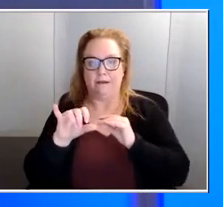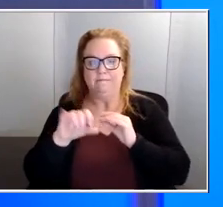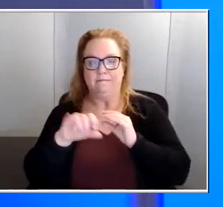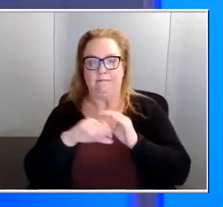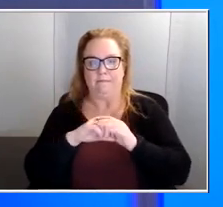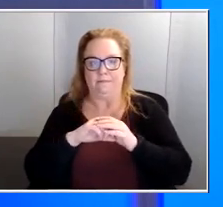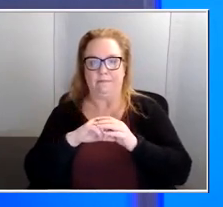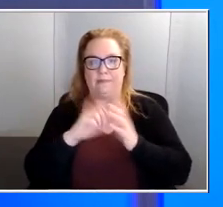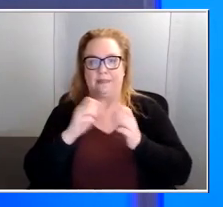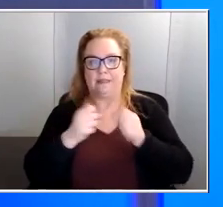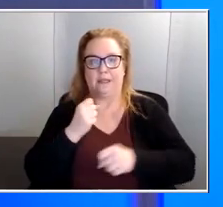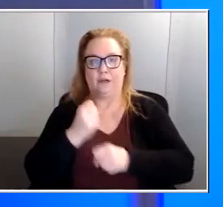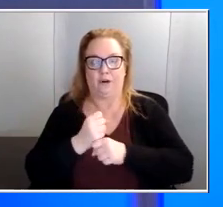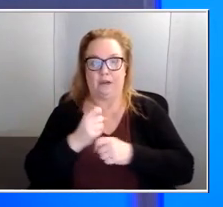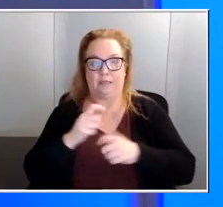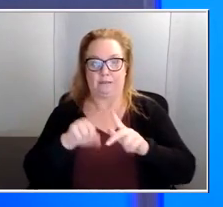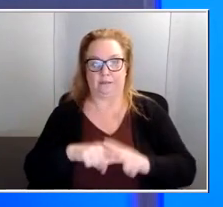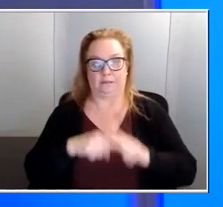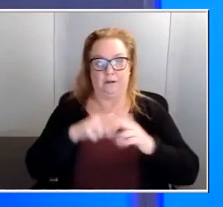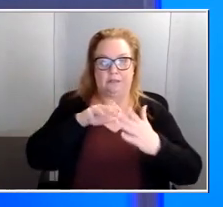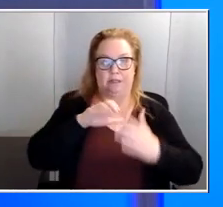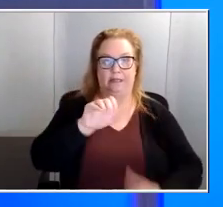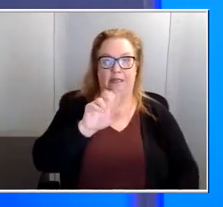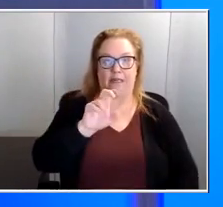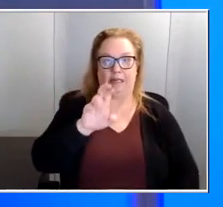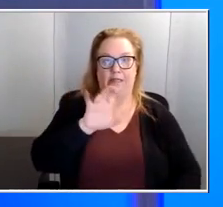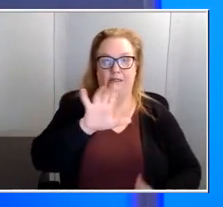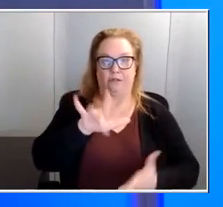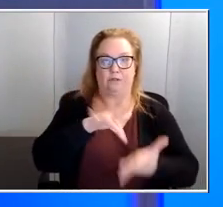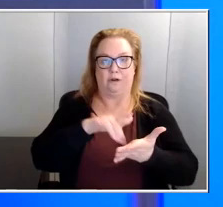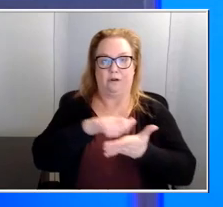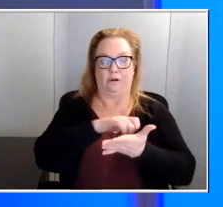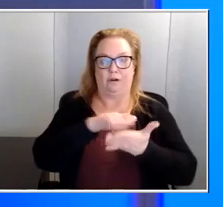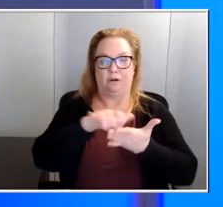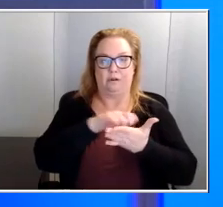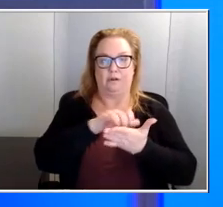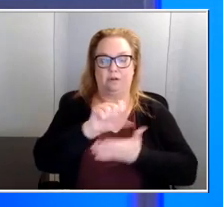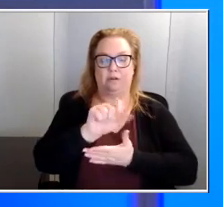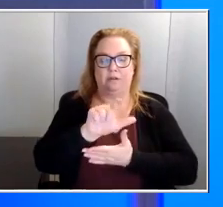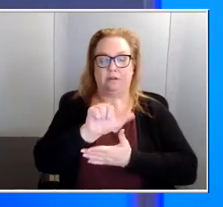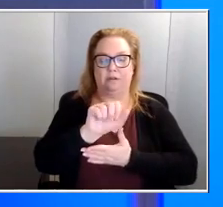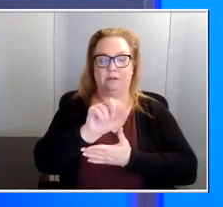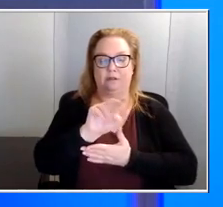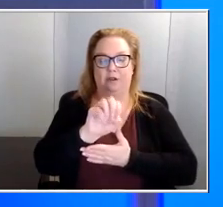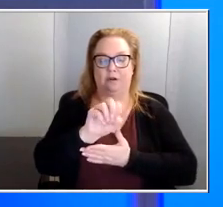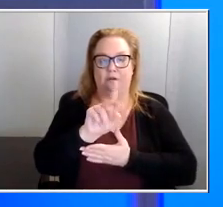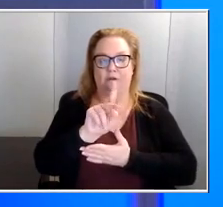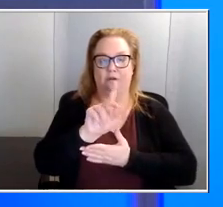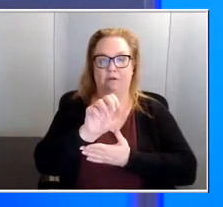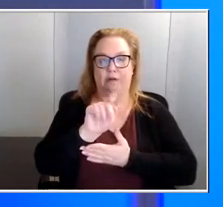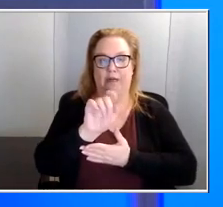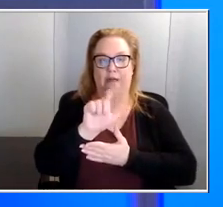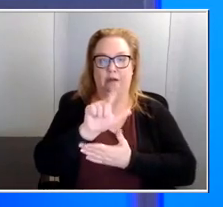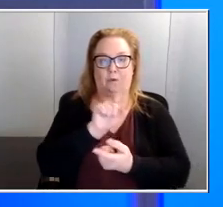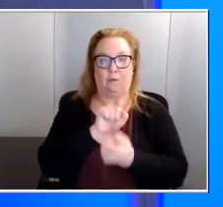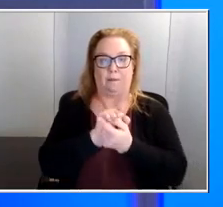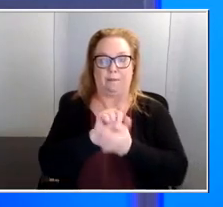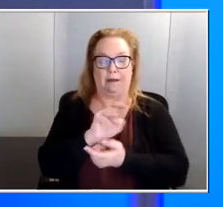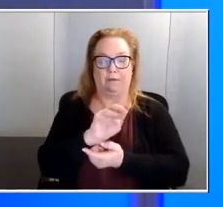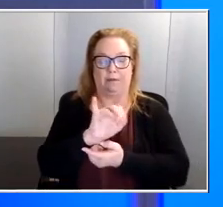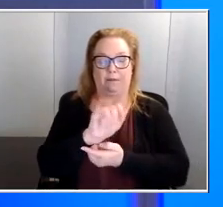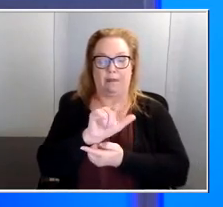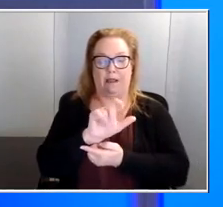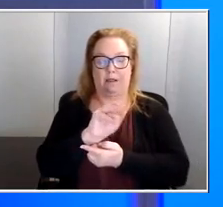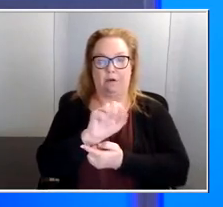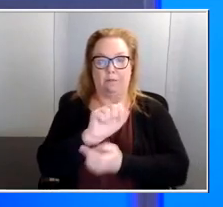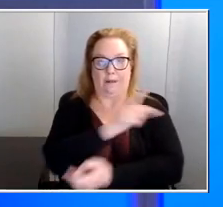year that I started my fellowship at a big cancer center in New York, Sloan Kettering, in the early 90s, when we met with a myeloma patient, we told them at